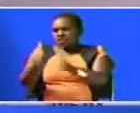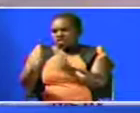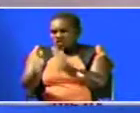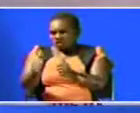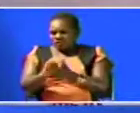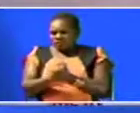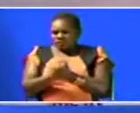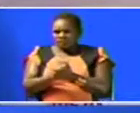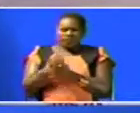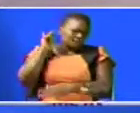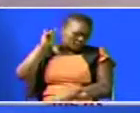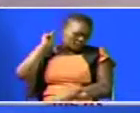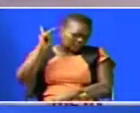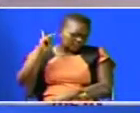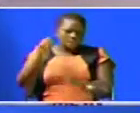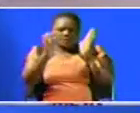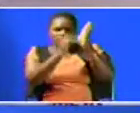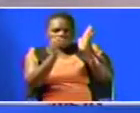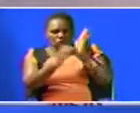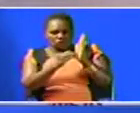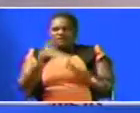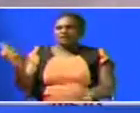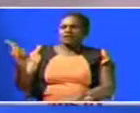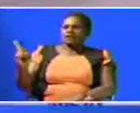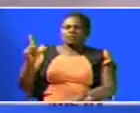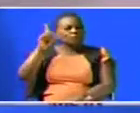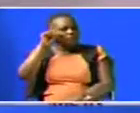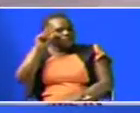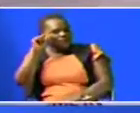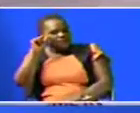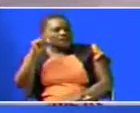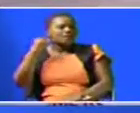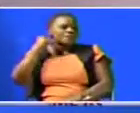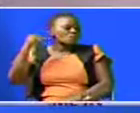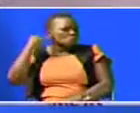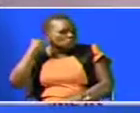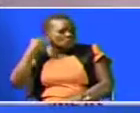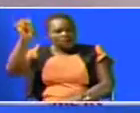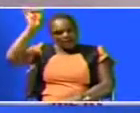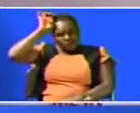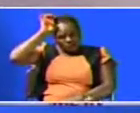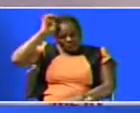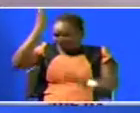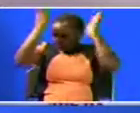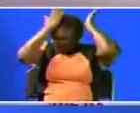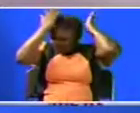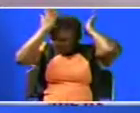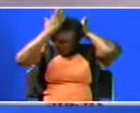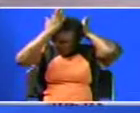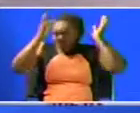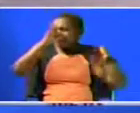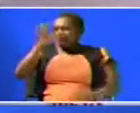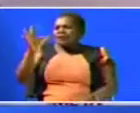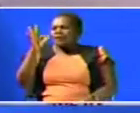are Kisii, Machakos, Nairobi, Mombasa, Nakuru, Eldoret, Kakamega,